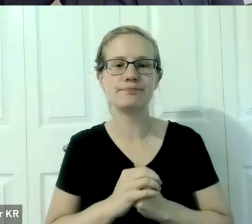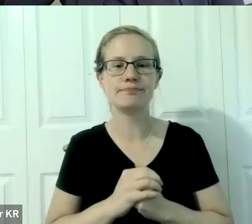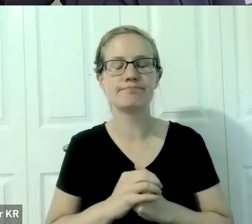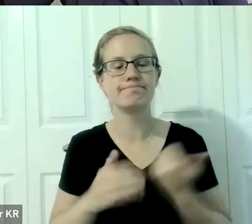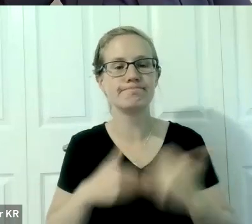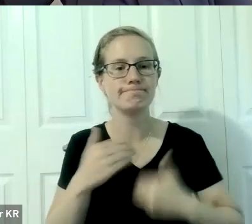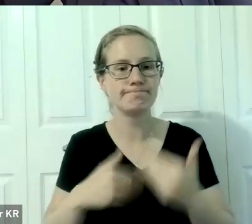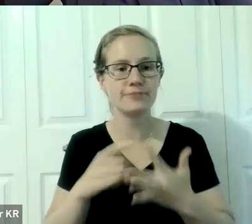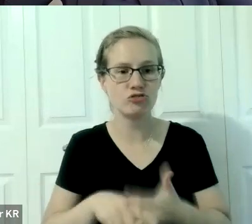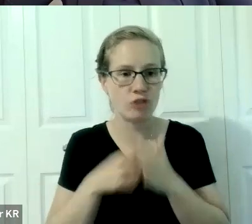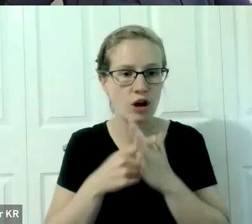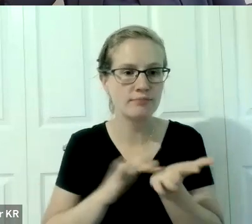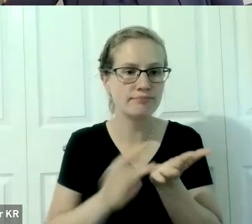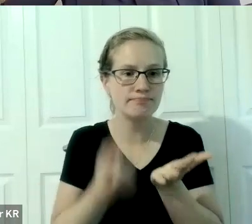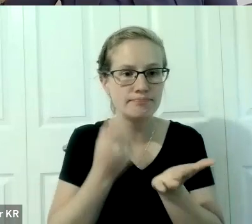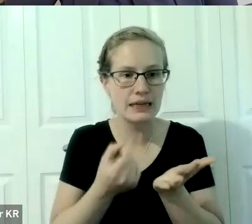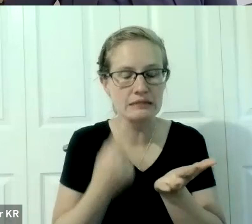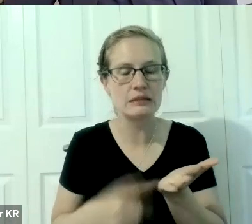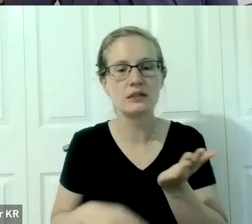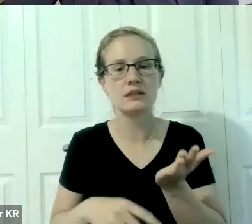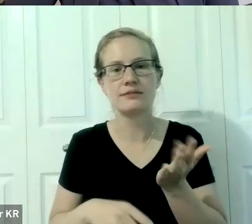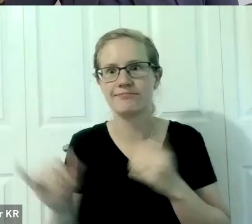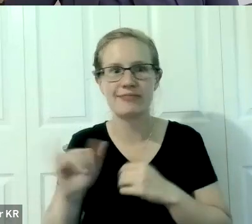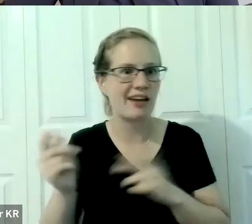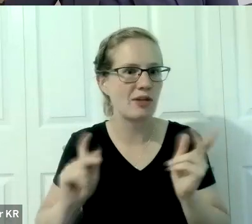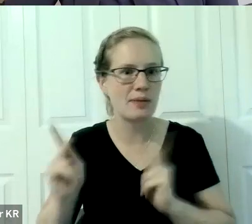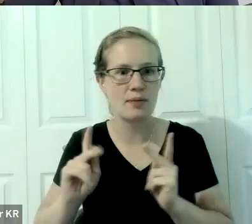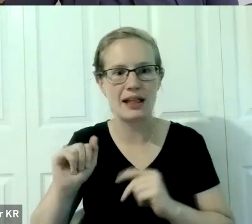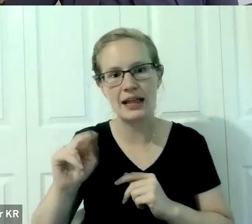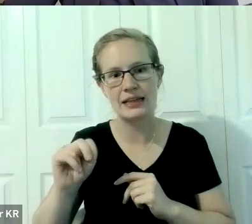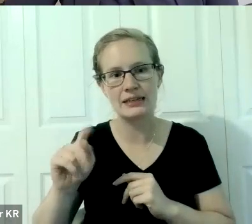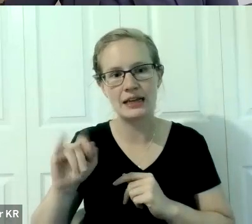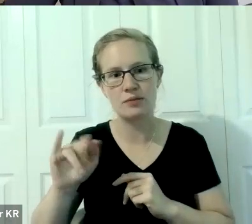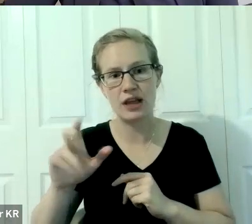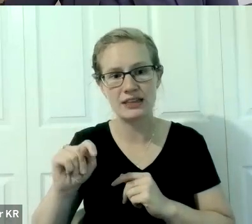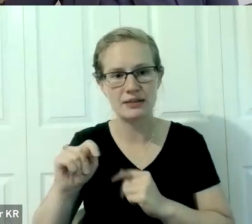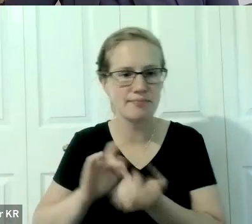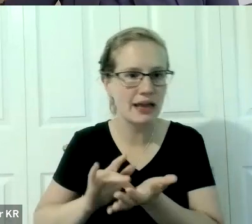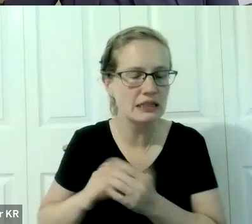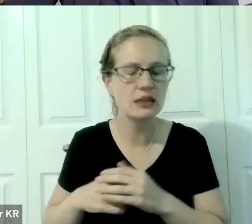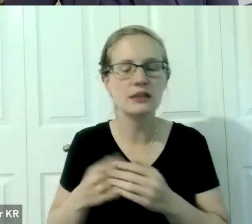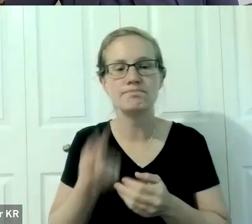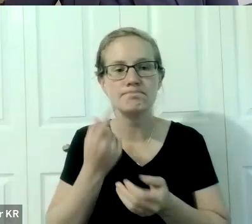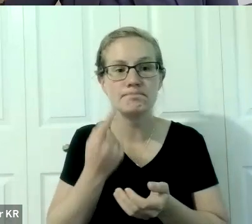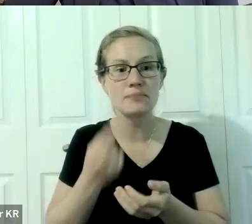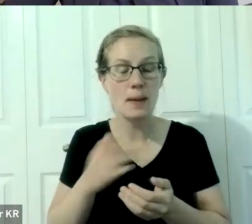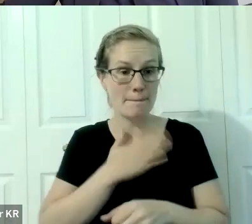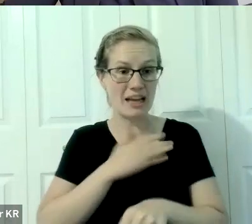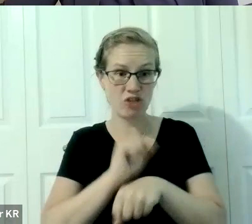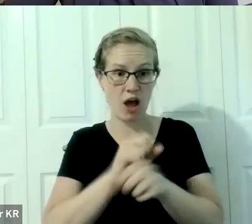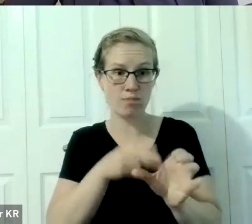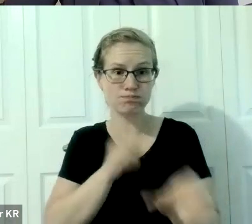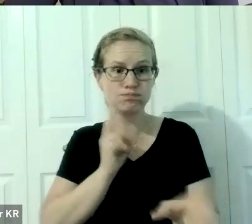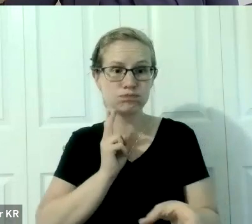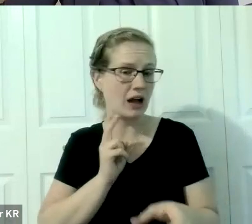Began taking, antidepressants just like anybody else would at that point. But I did leave my job because